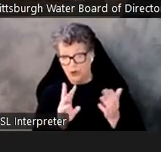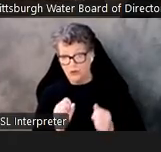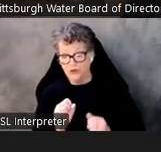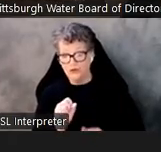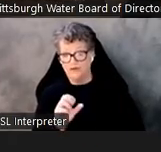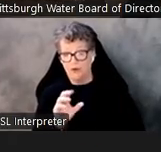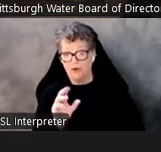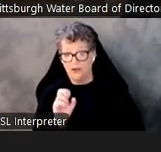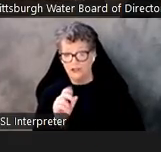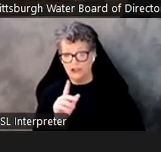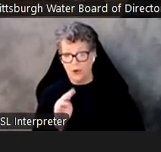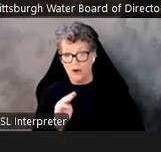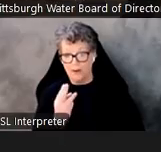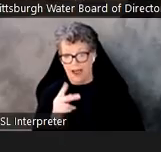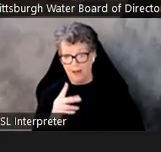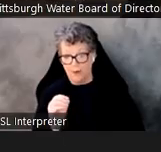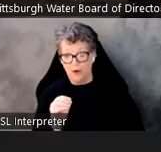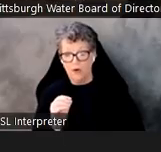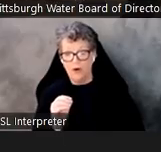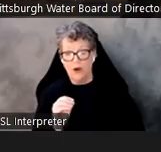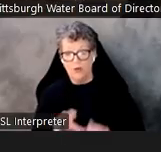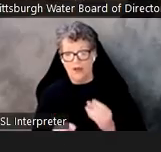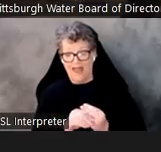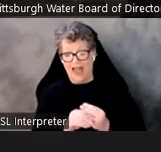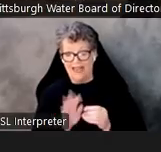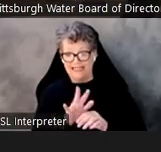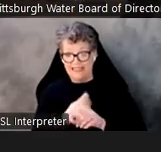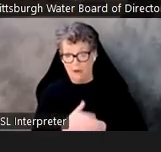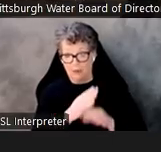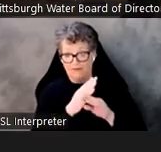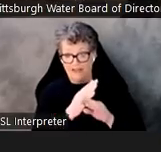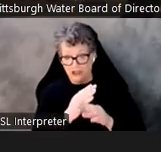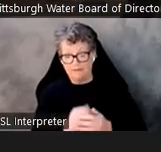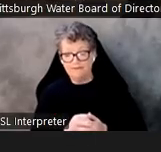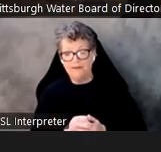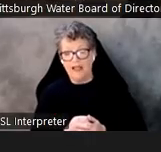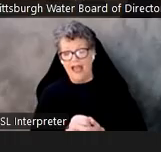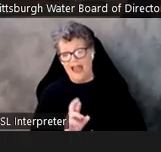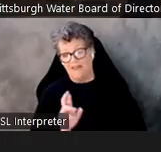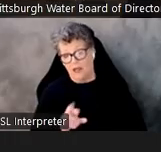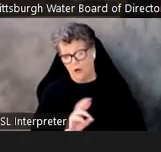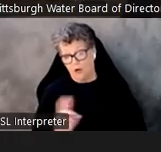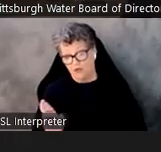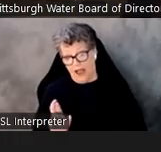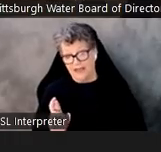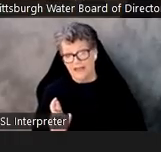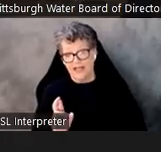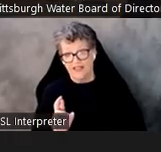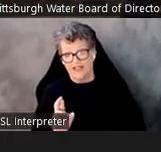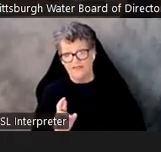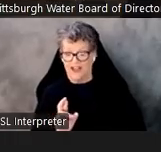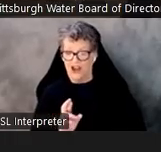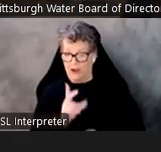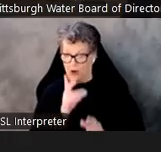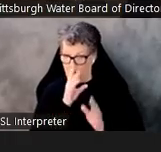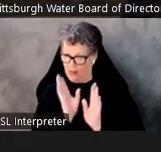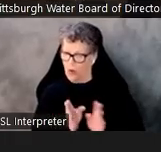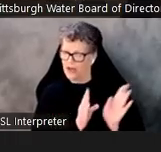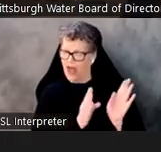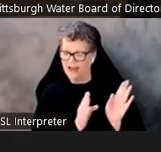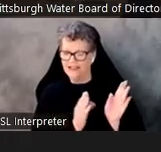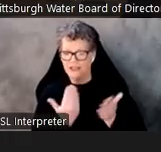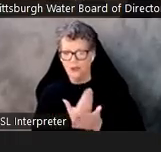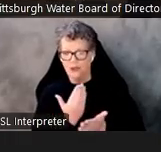hypo, with added spill prevention and containment. And the lower right photo shows the very tidy, well-organized